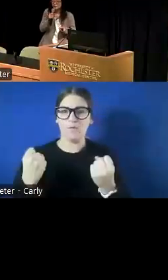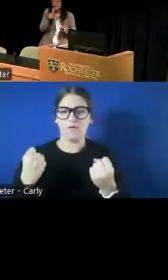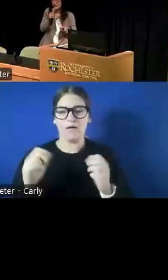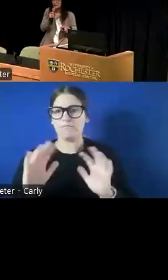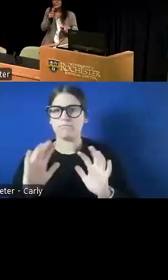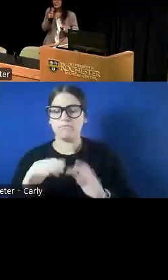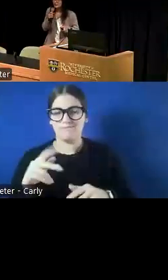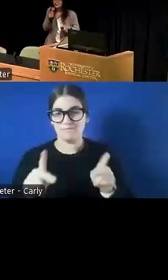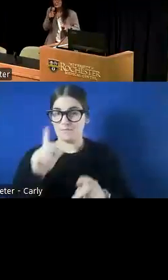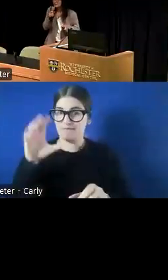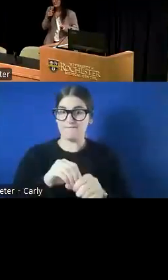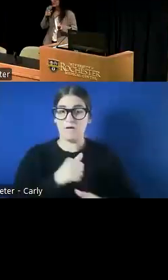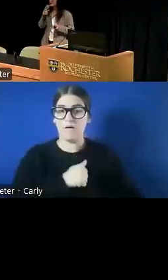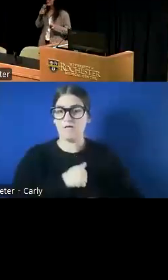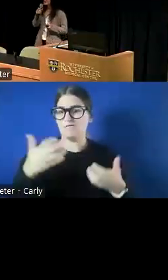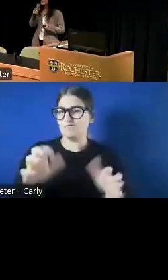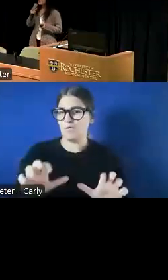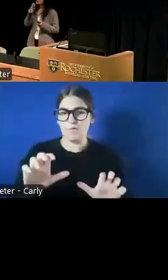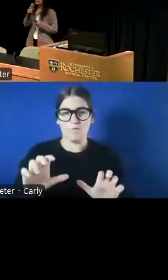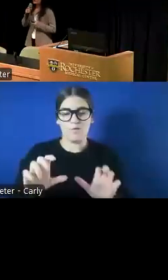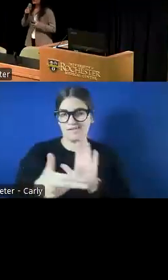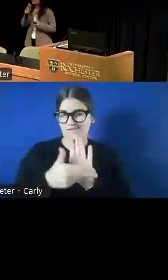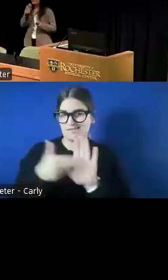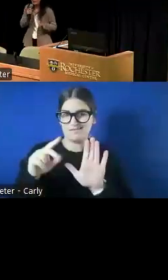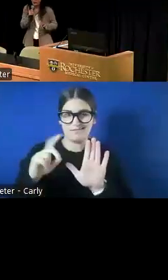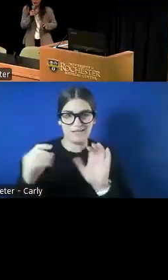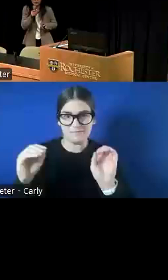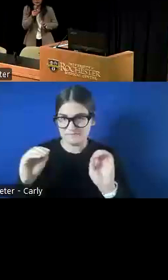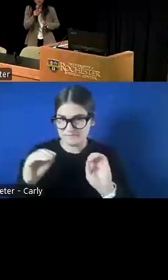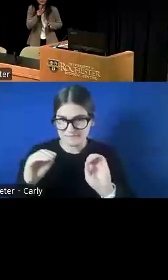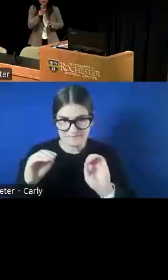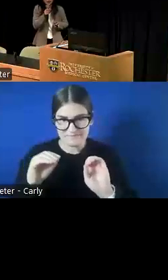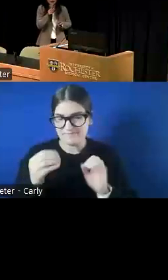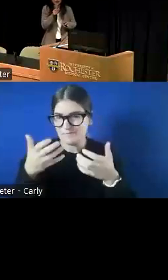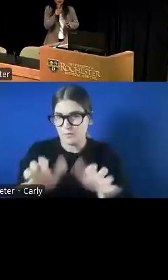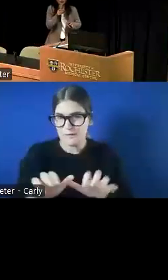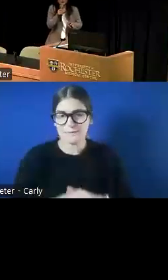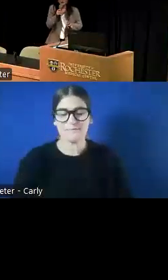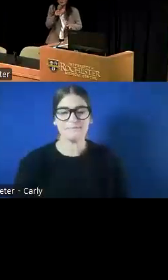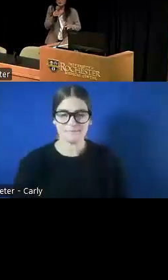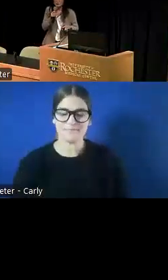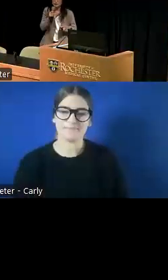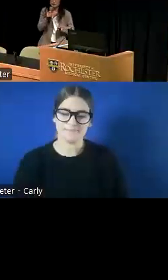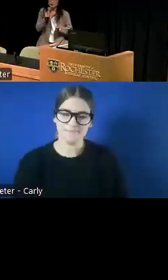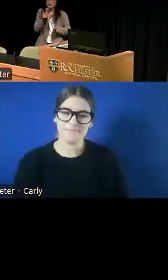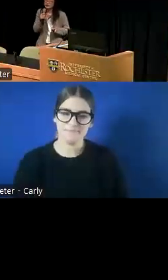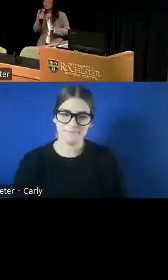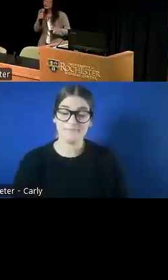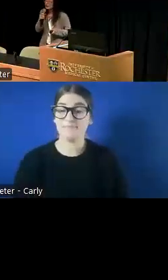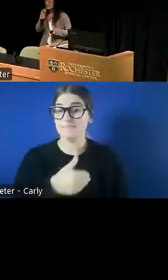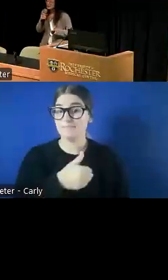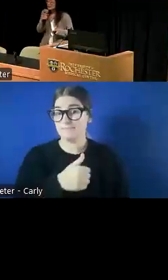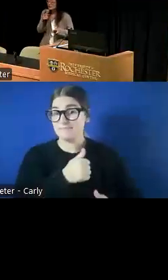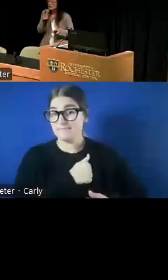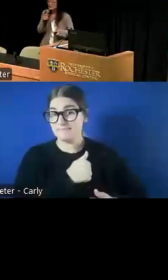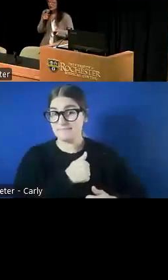want to have any diagnosis of mental health written in their medical records. And so those service members who are concerned